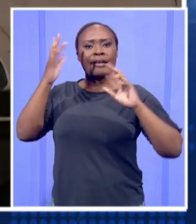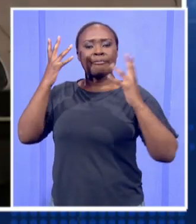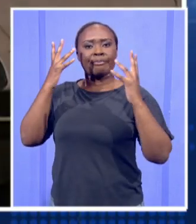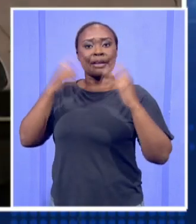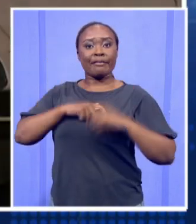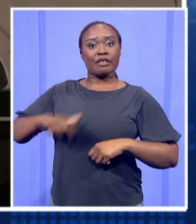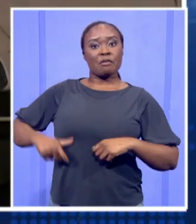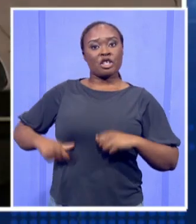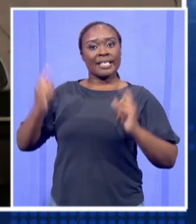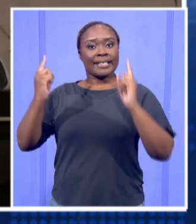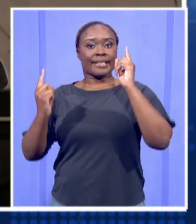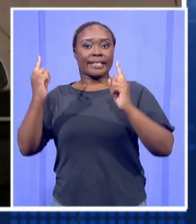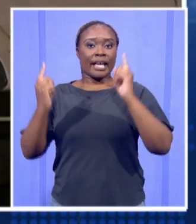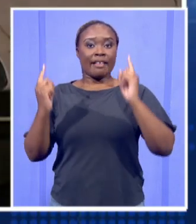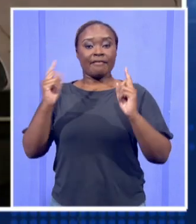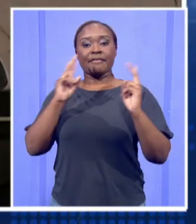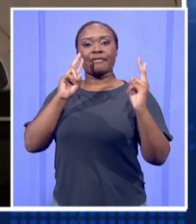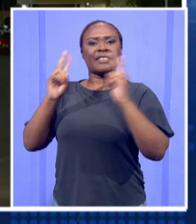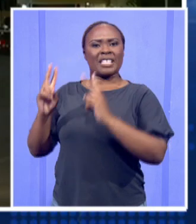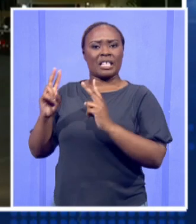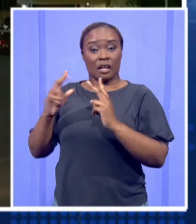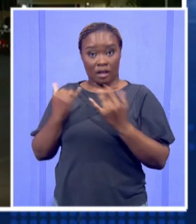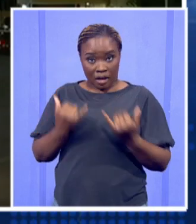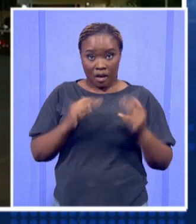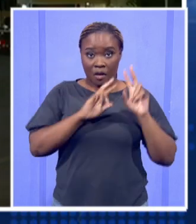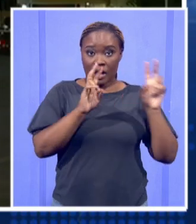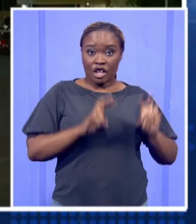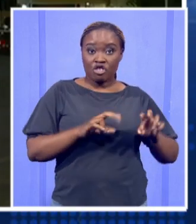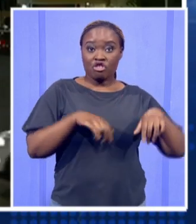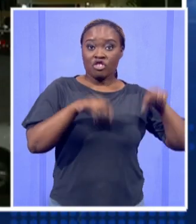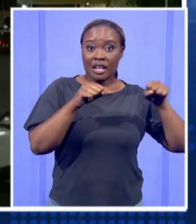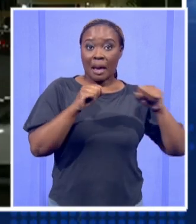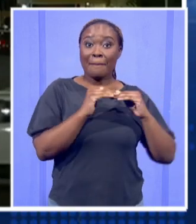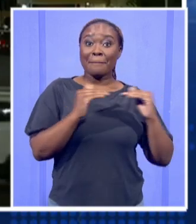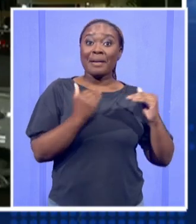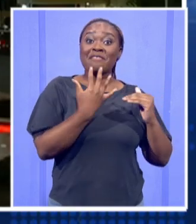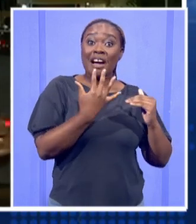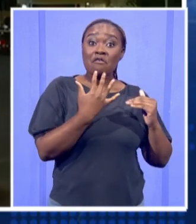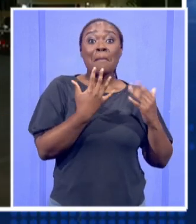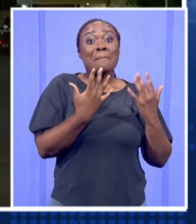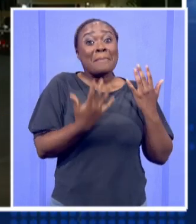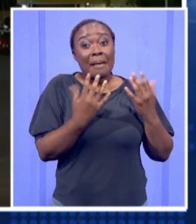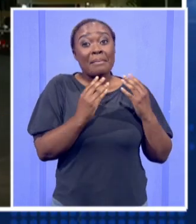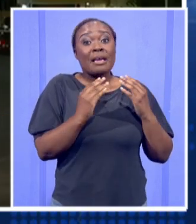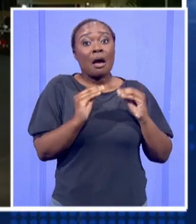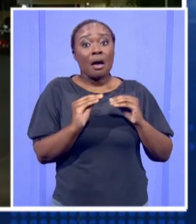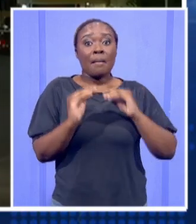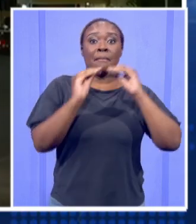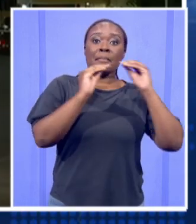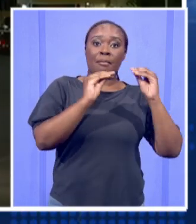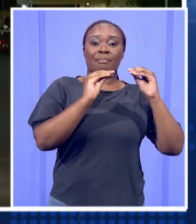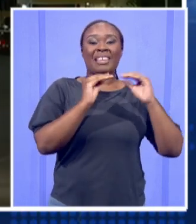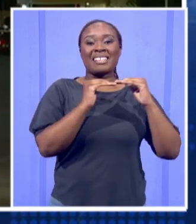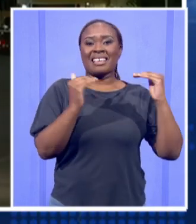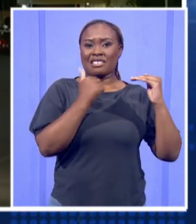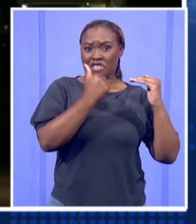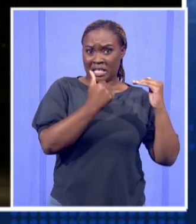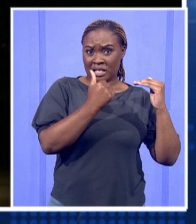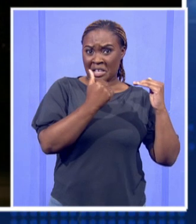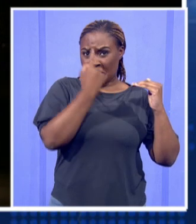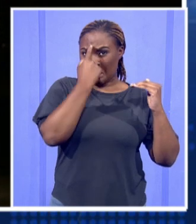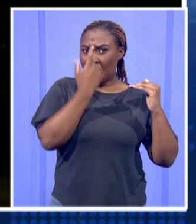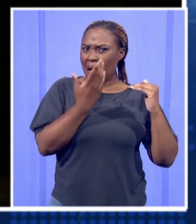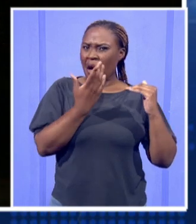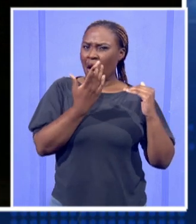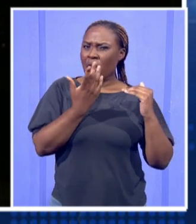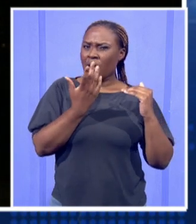and again, we now are sitting at stage 5, possibly going to face stage 6. Is